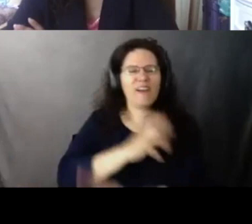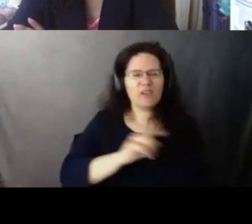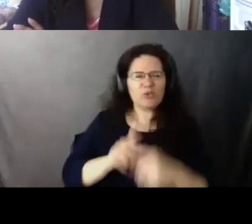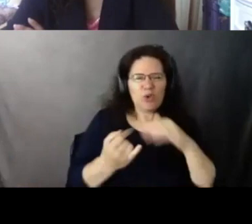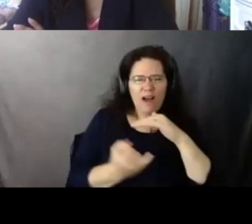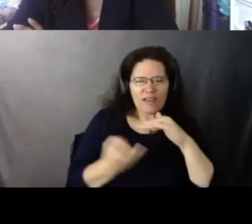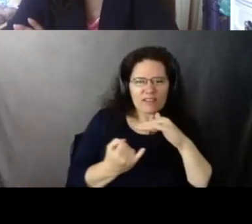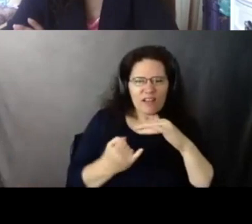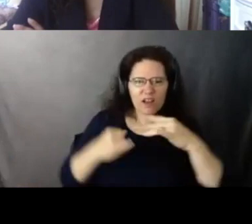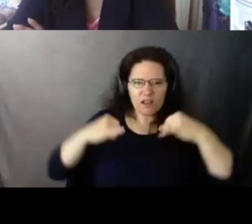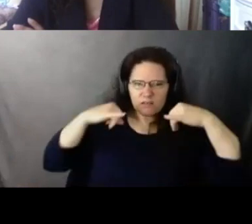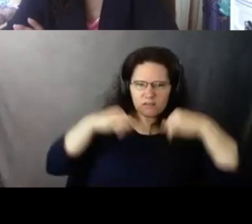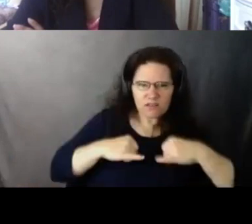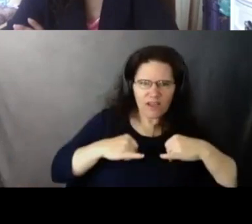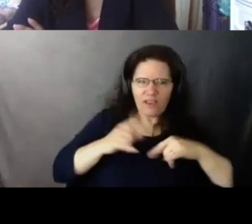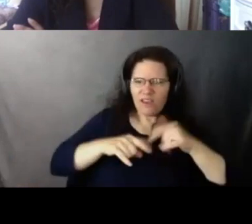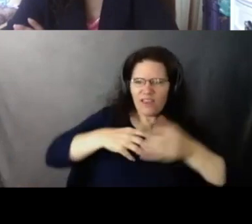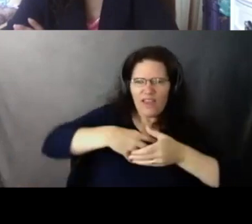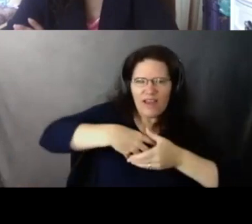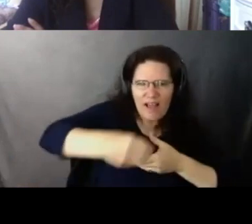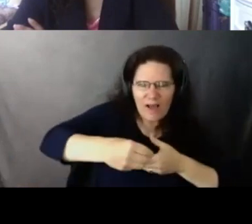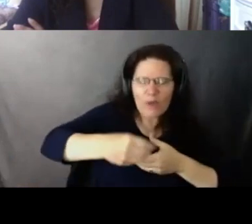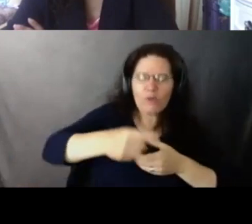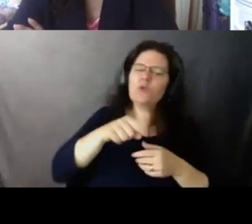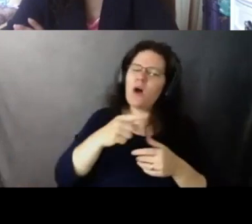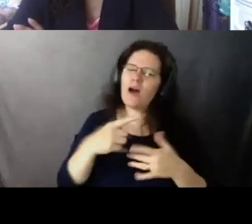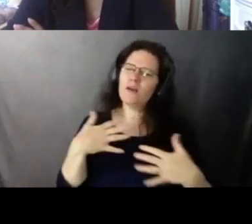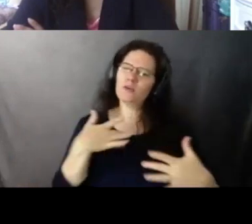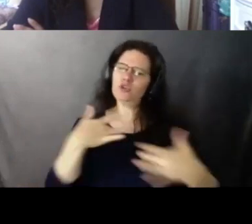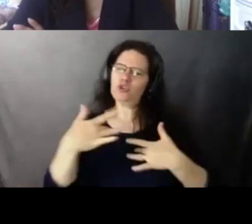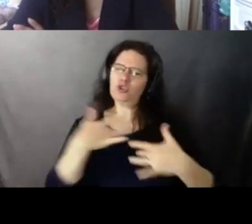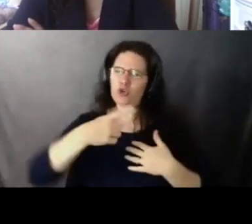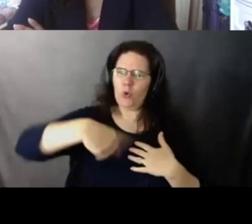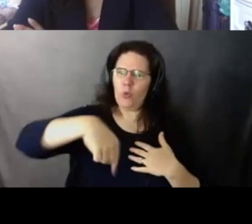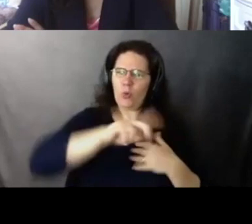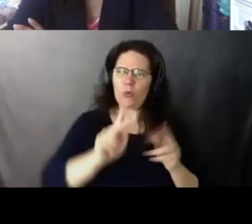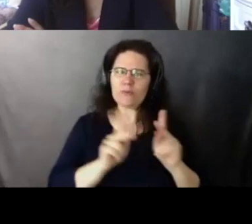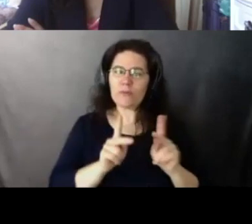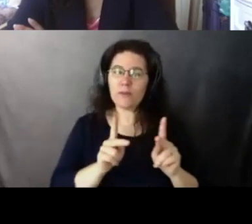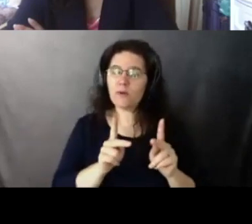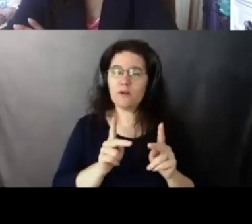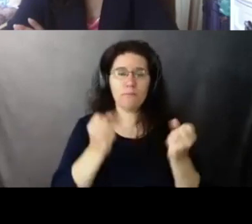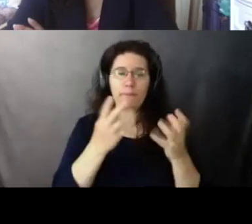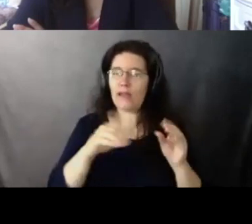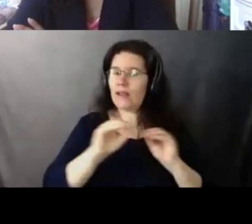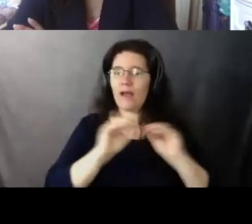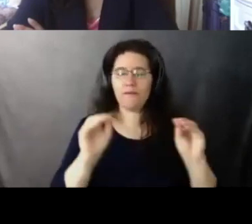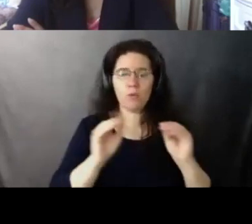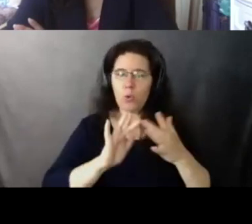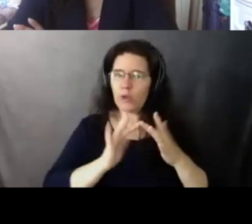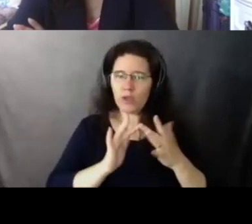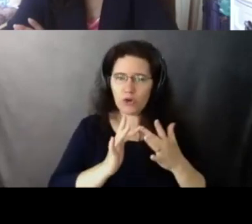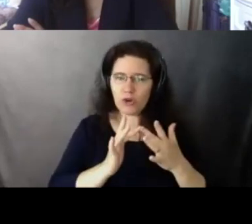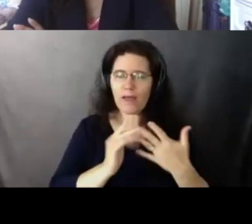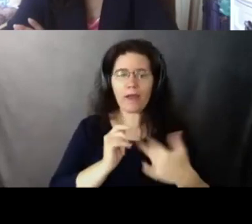kind of afraid about those people who are who don't have internet accessibility, who don't